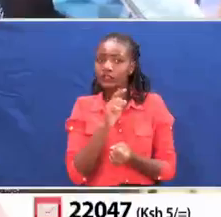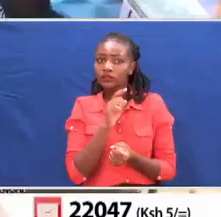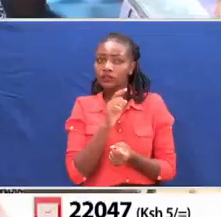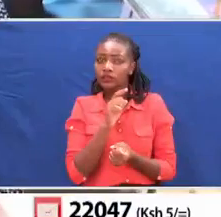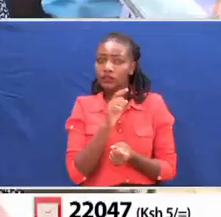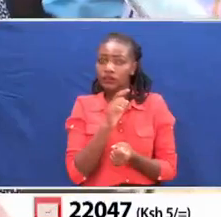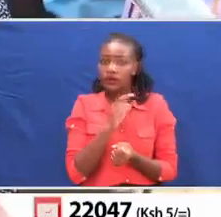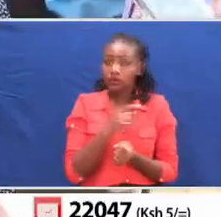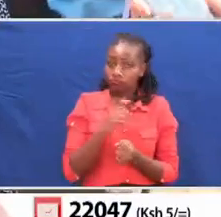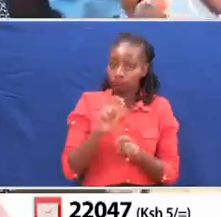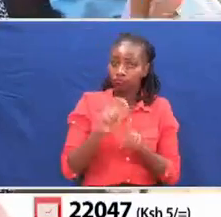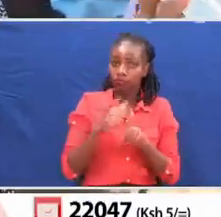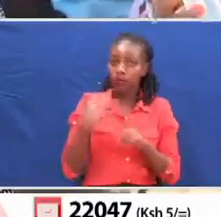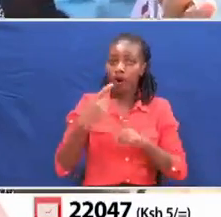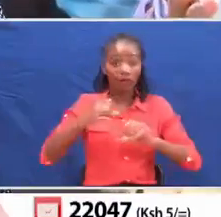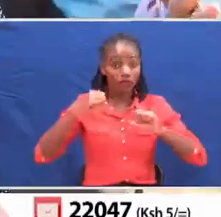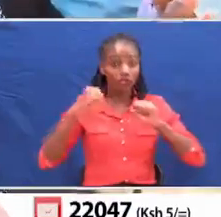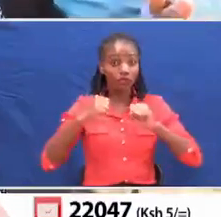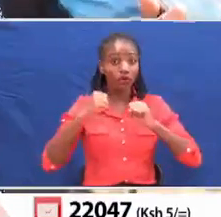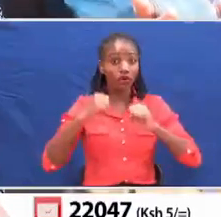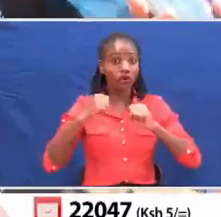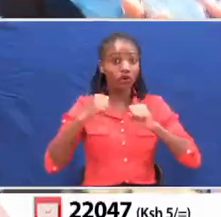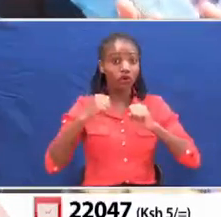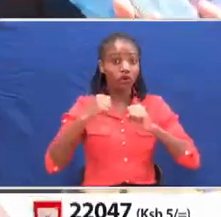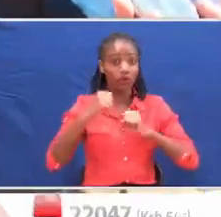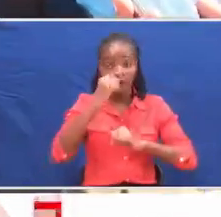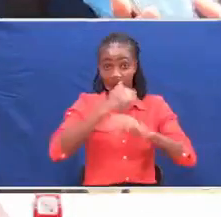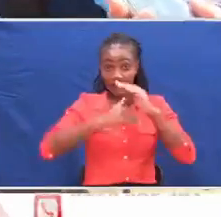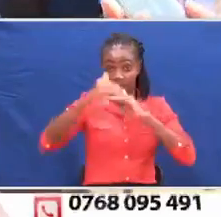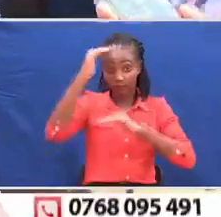by one of the very strong neurosurgeons,